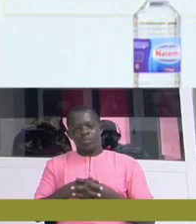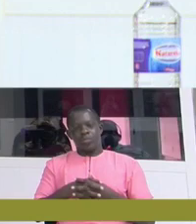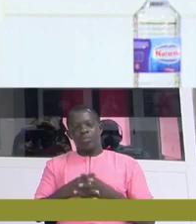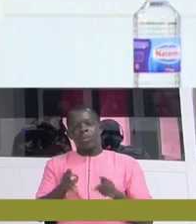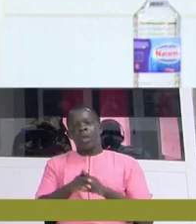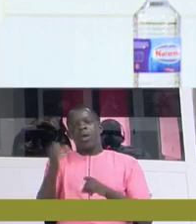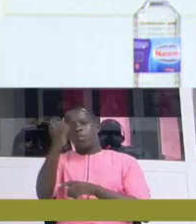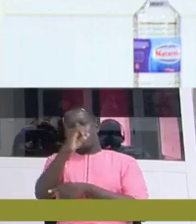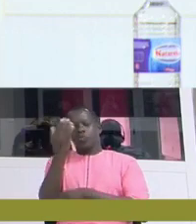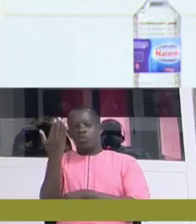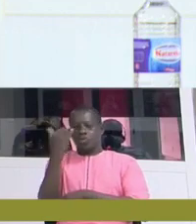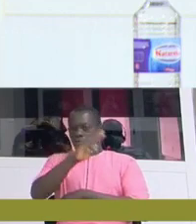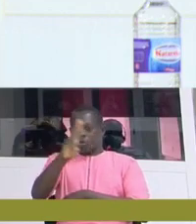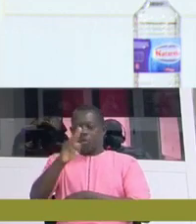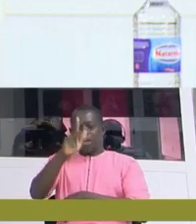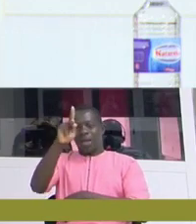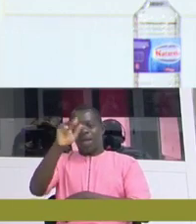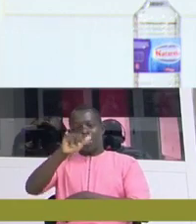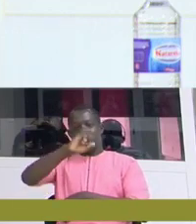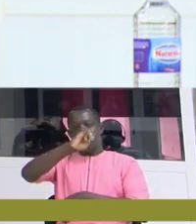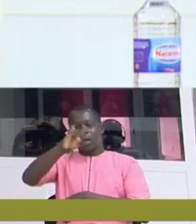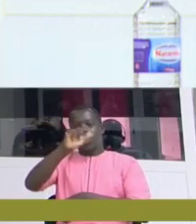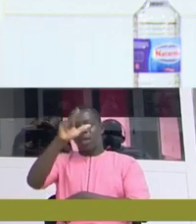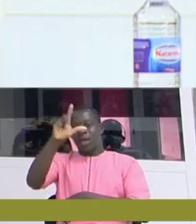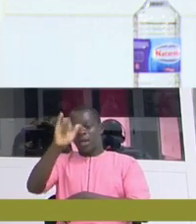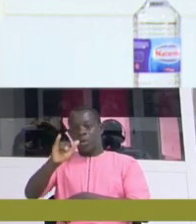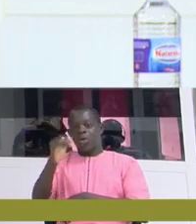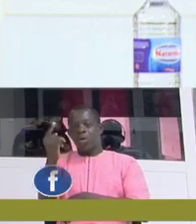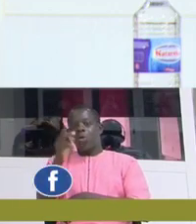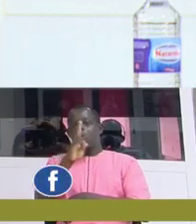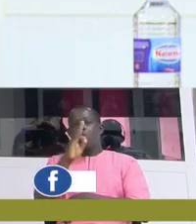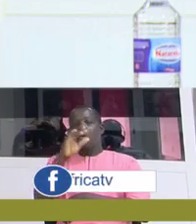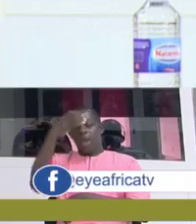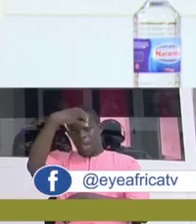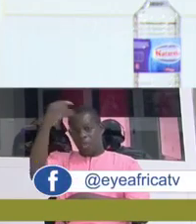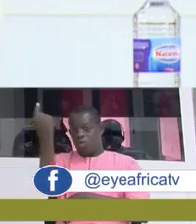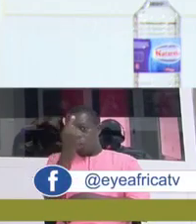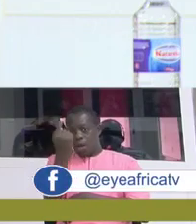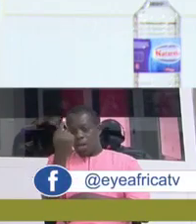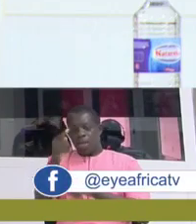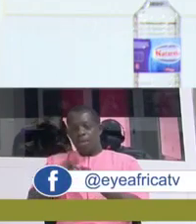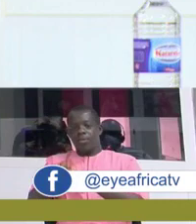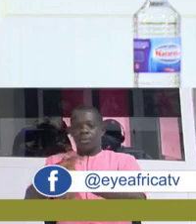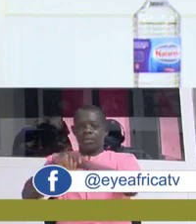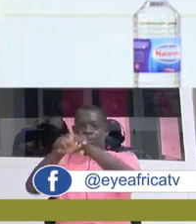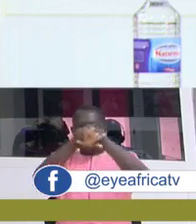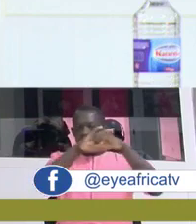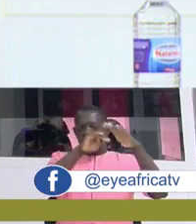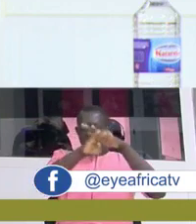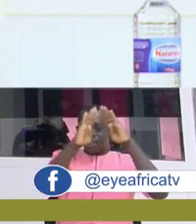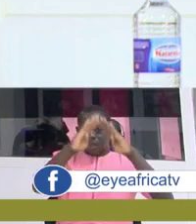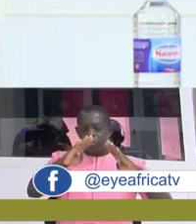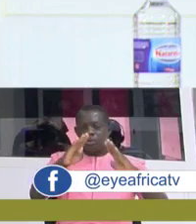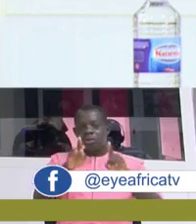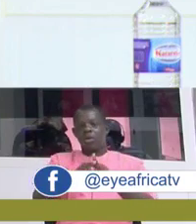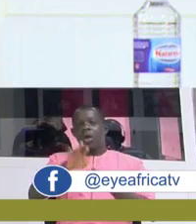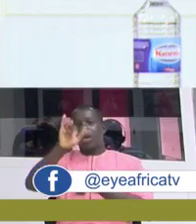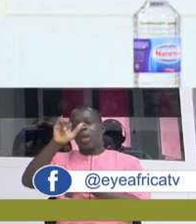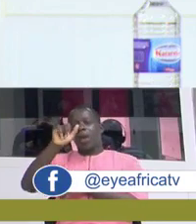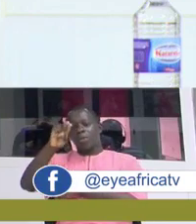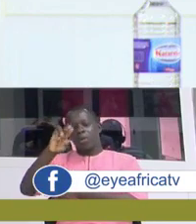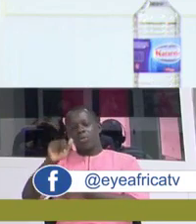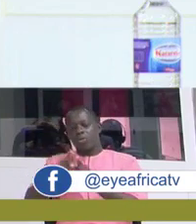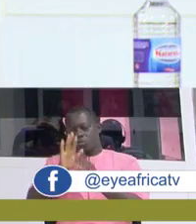Because it was not only Kajali whose head was taken inside. Yamajeju. Okay, we would come to that. Mbina utole